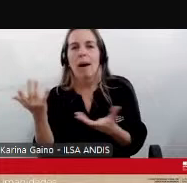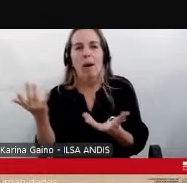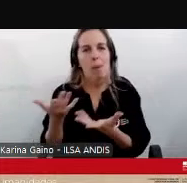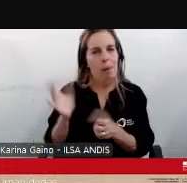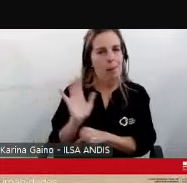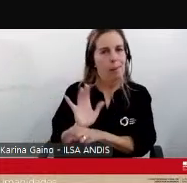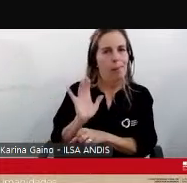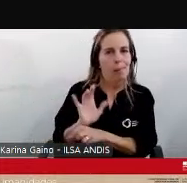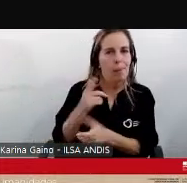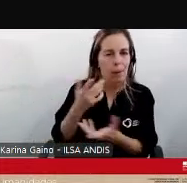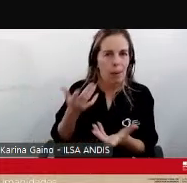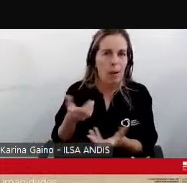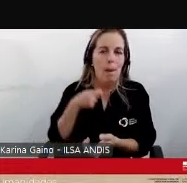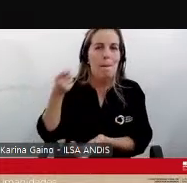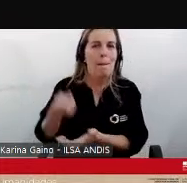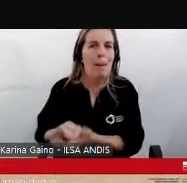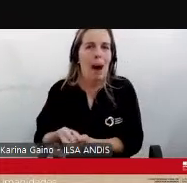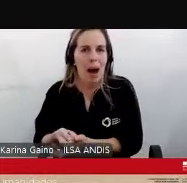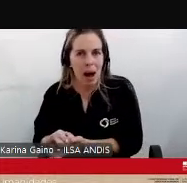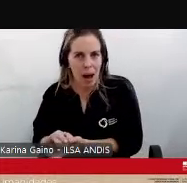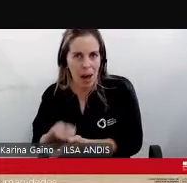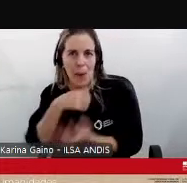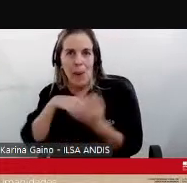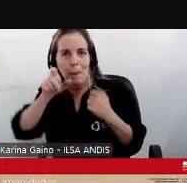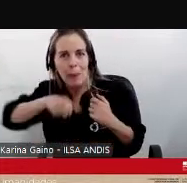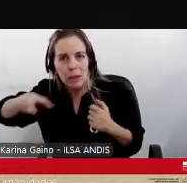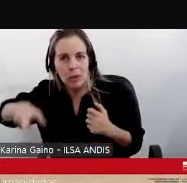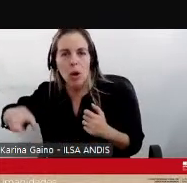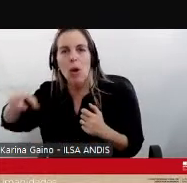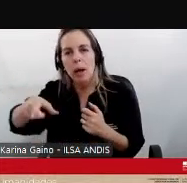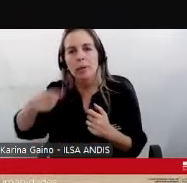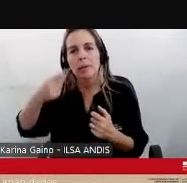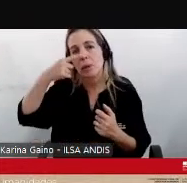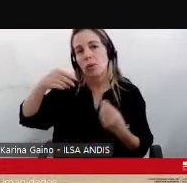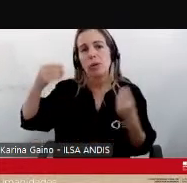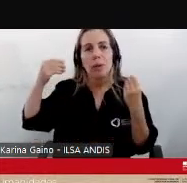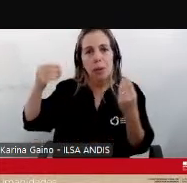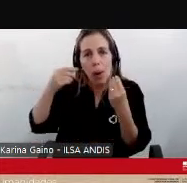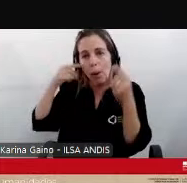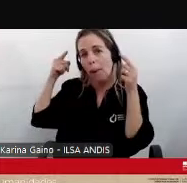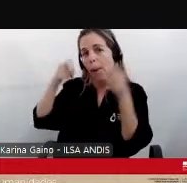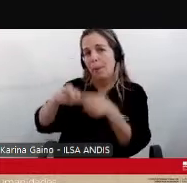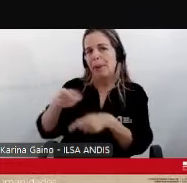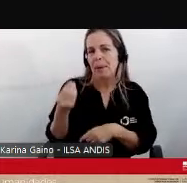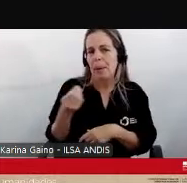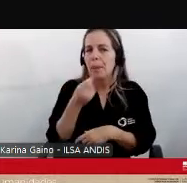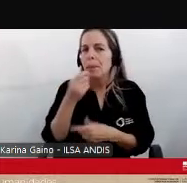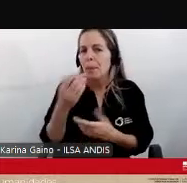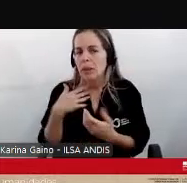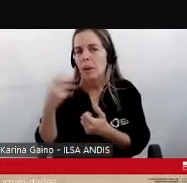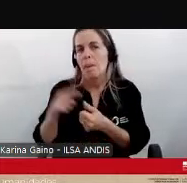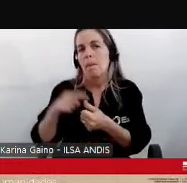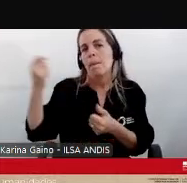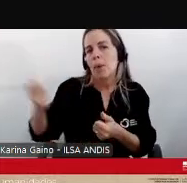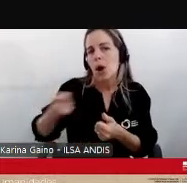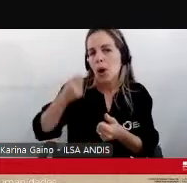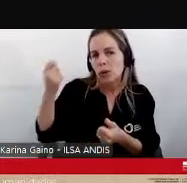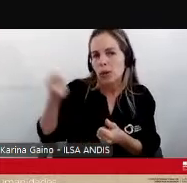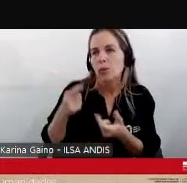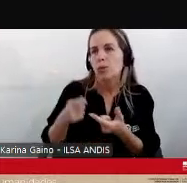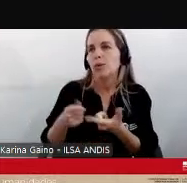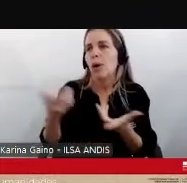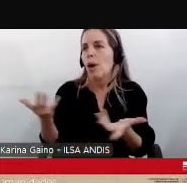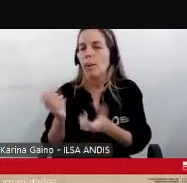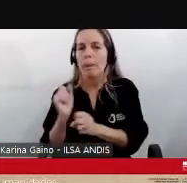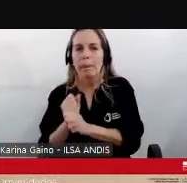has to be for the purpose of exploitation. And this can include for prostitution or sexual exploitation, forced labor, slavery